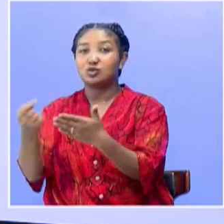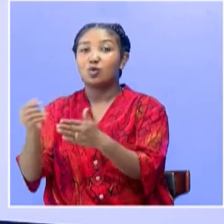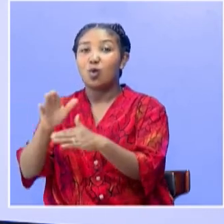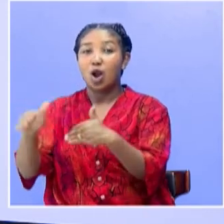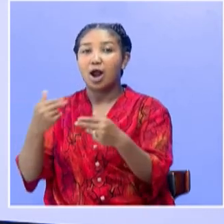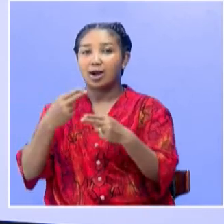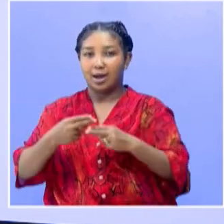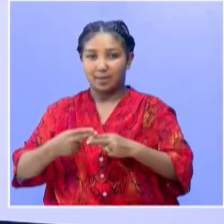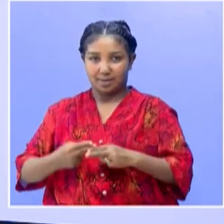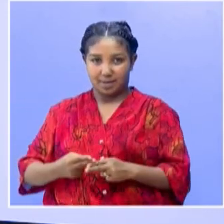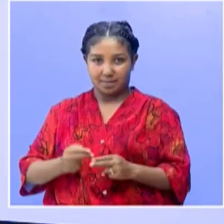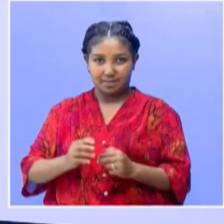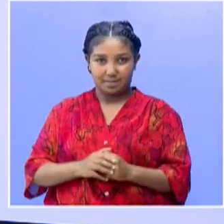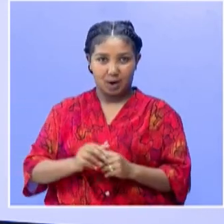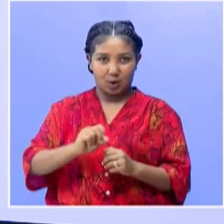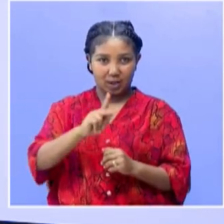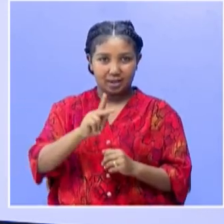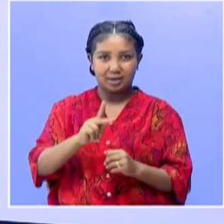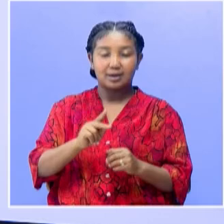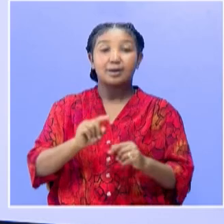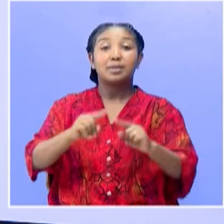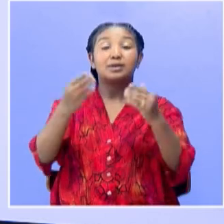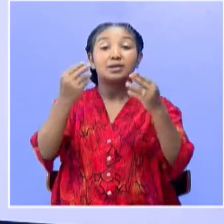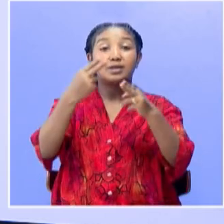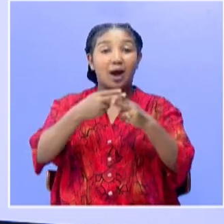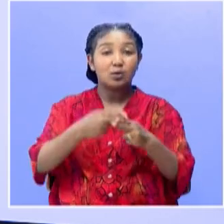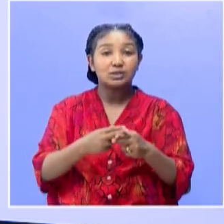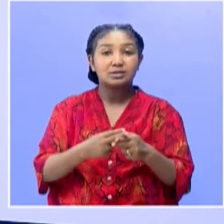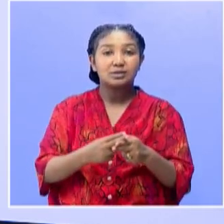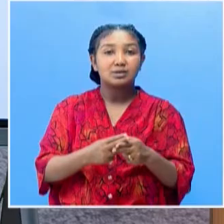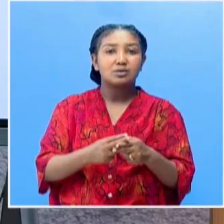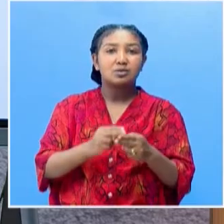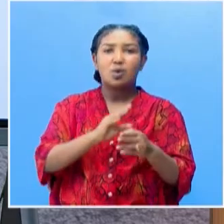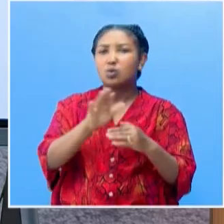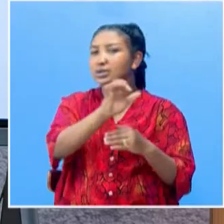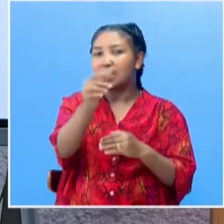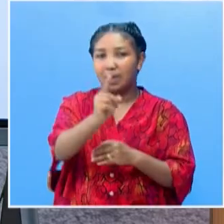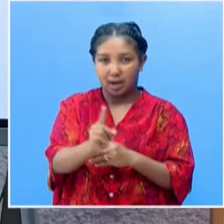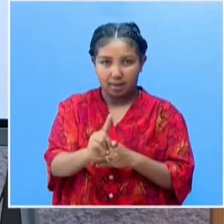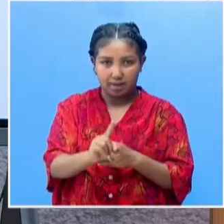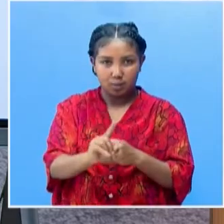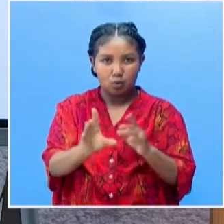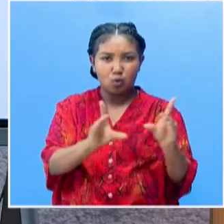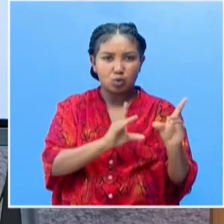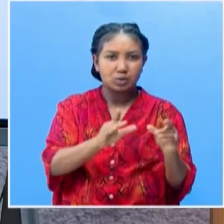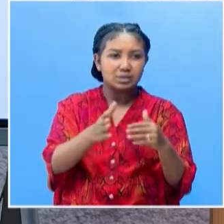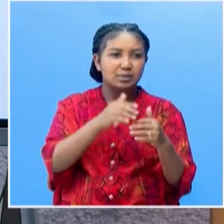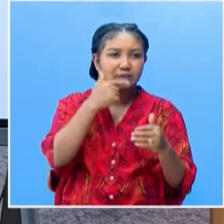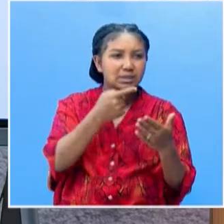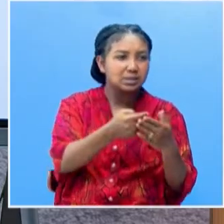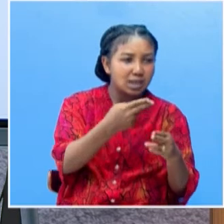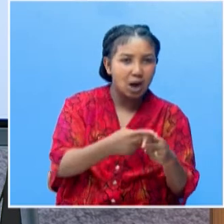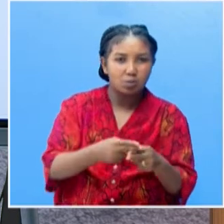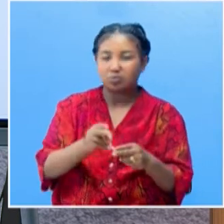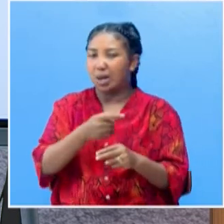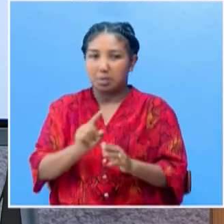what? Names. Yes? But nouns, they are not all the same. We don't all simply say this is a